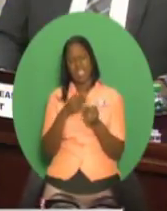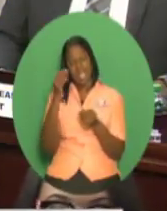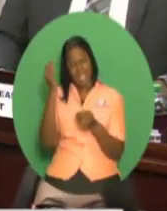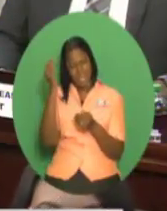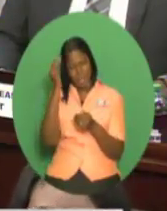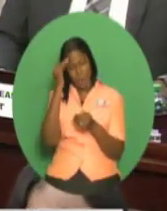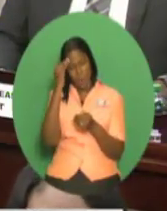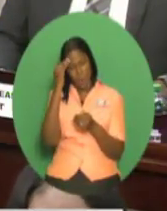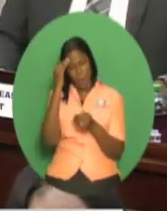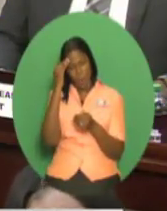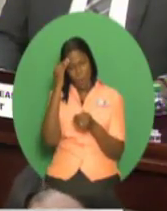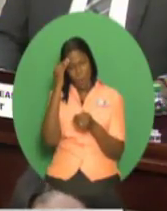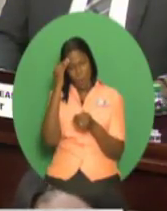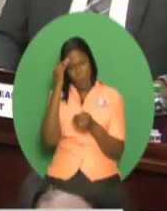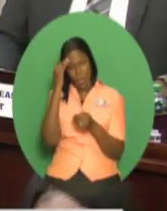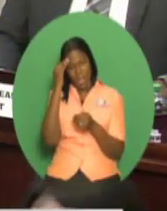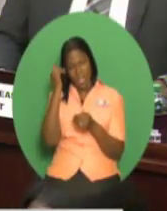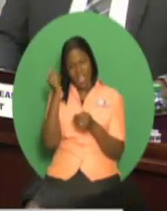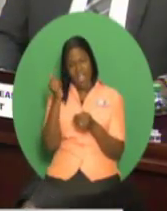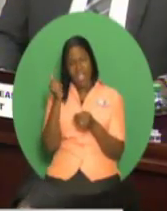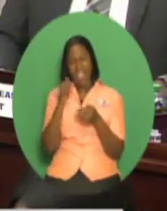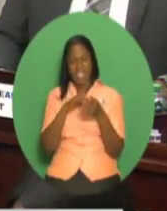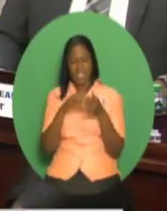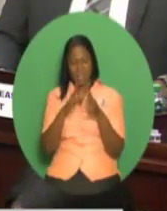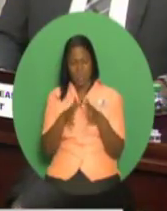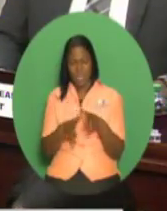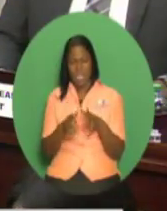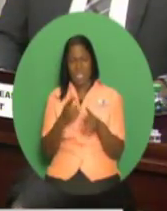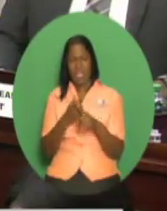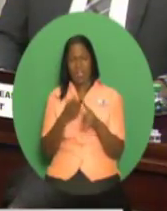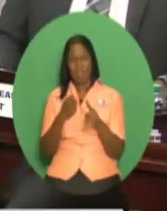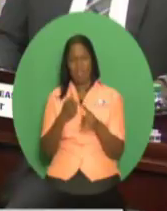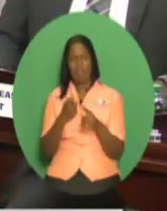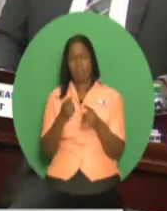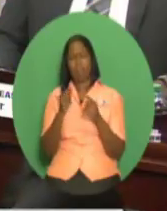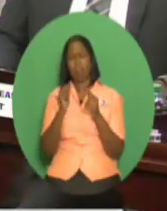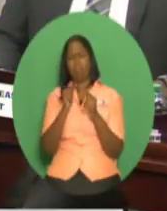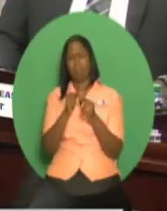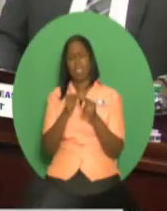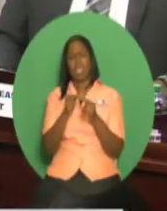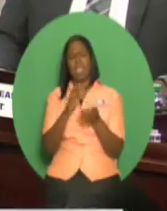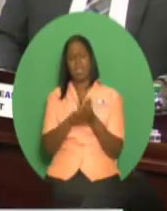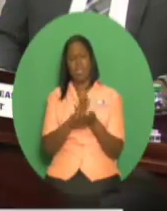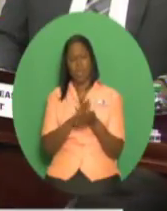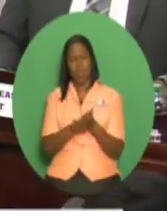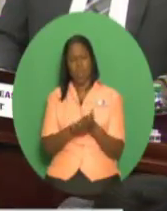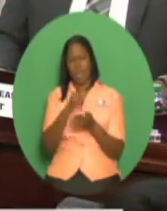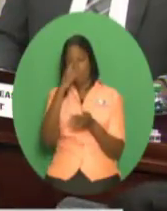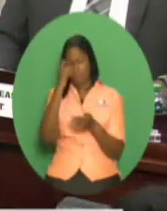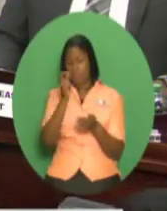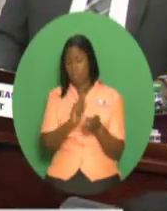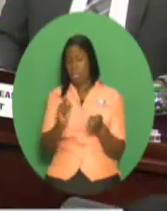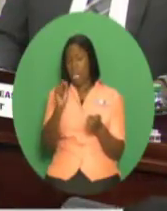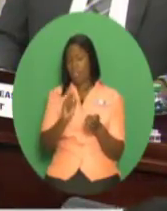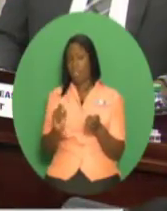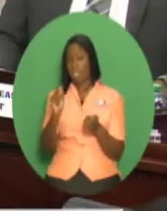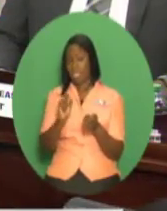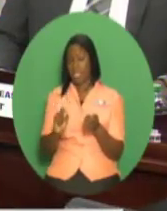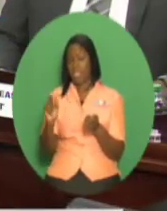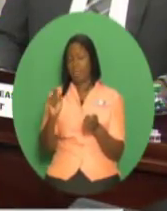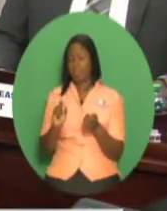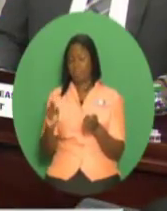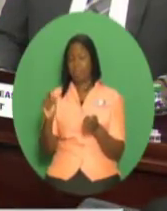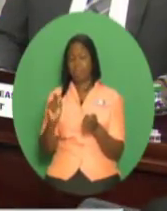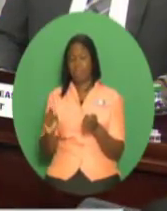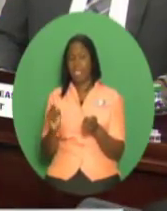or identify a student from a particular school because of the handwriting of that student.